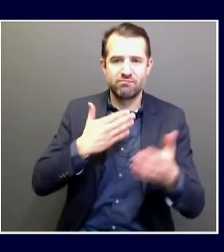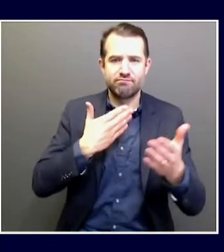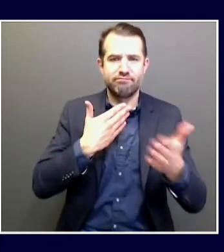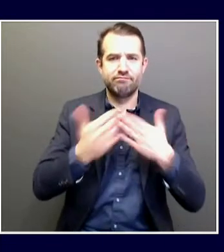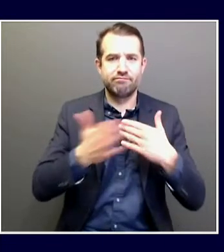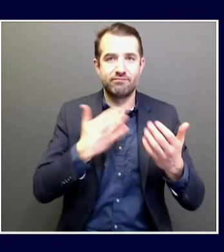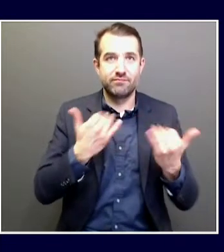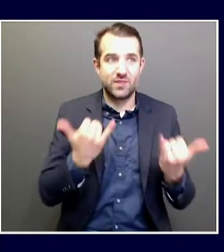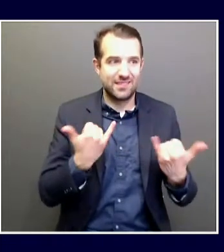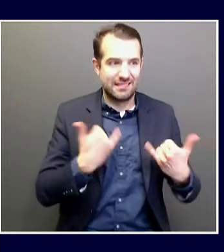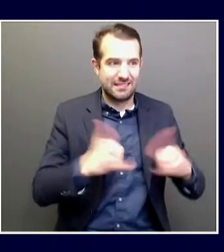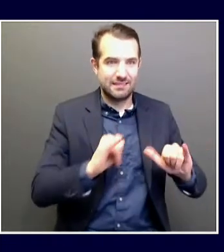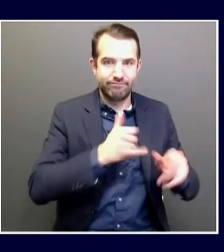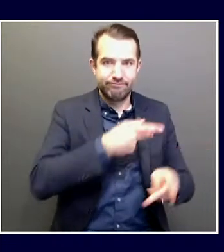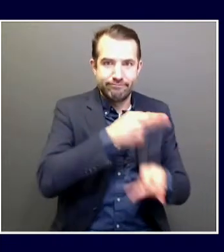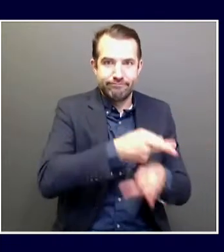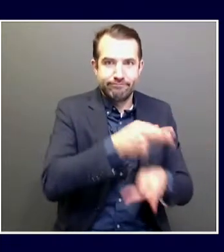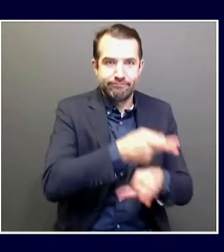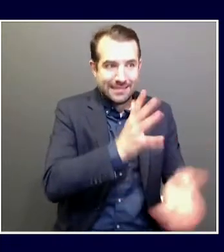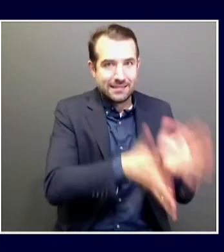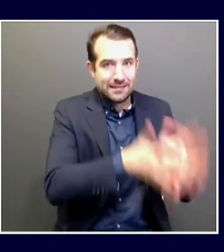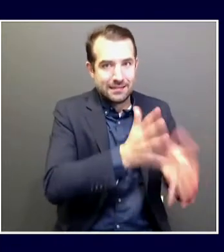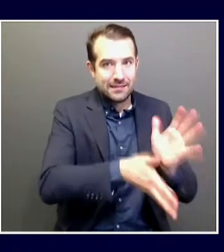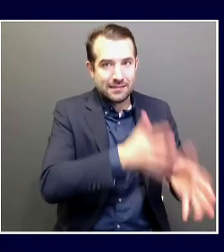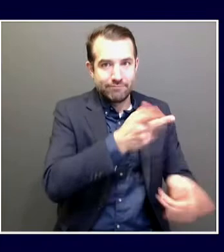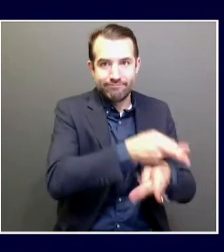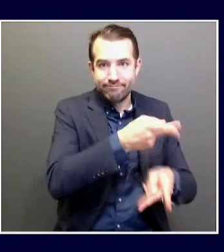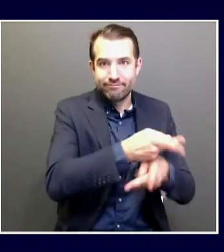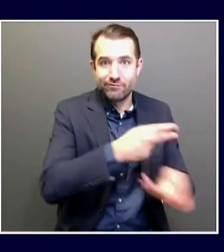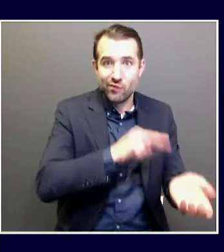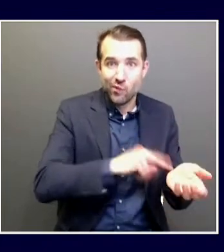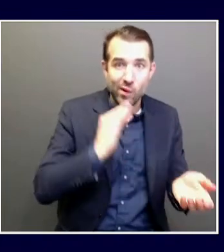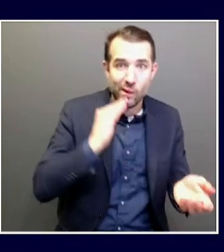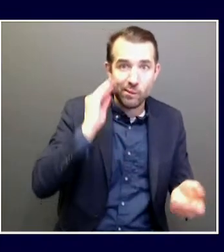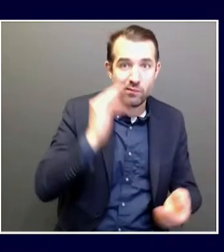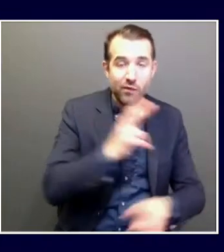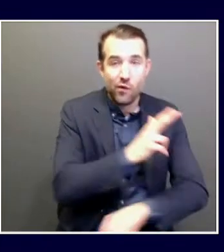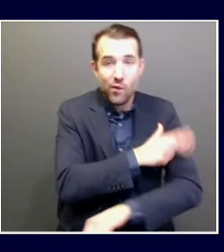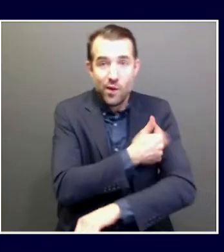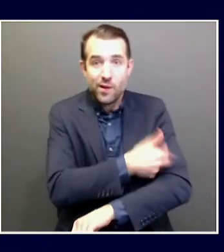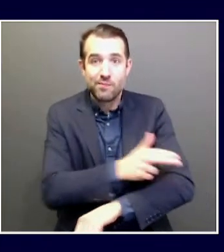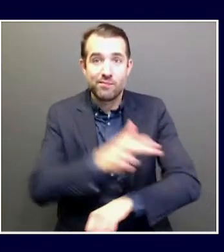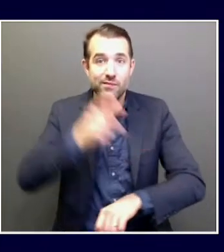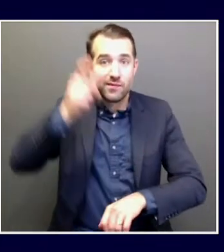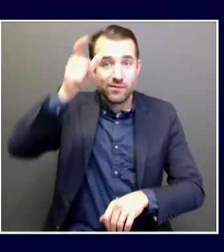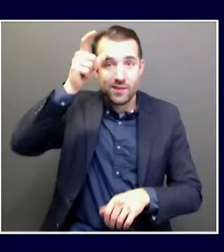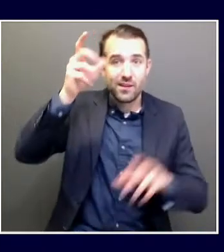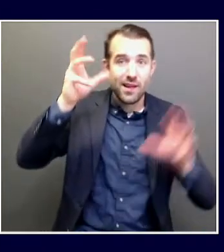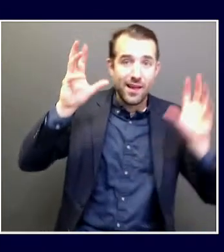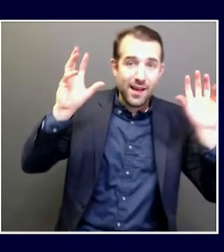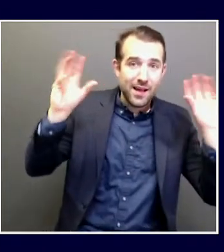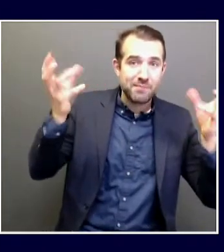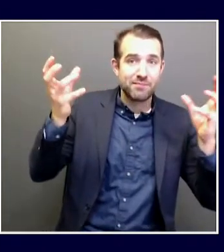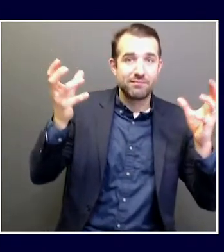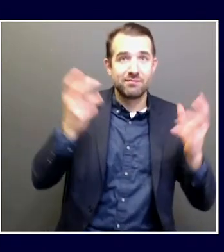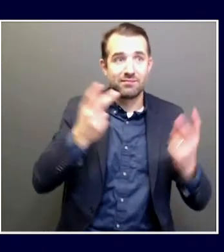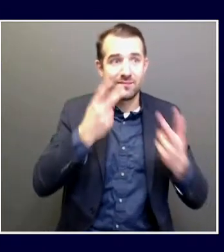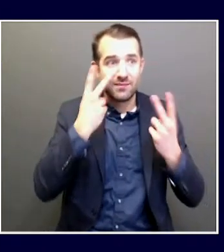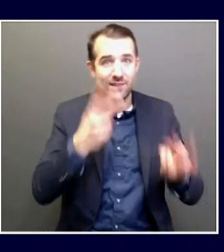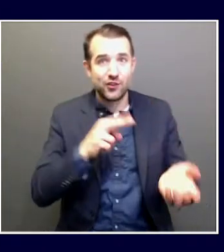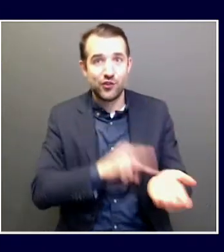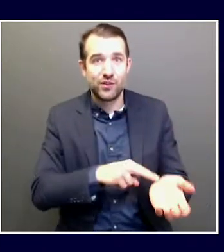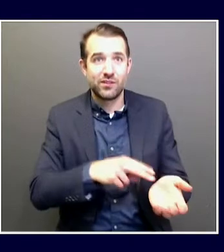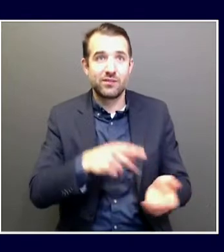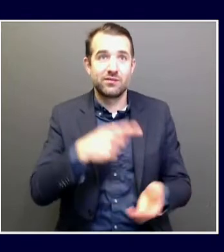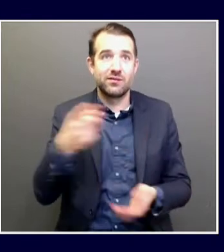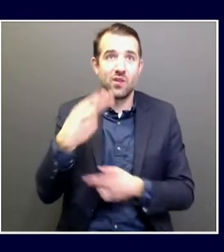at hospitals, nursing homes, EMS stations, home care workers, hospice workers.